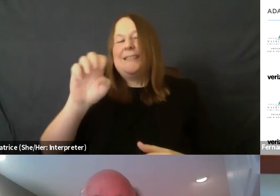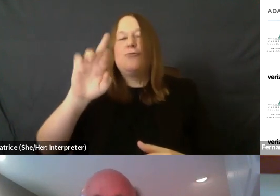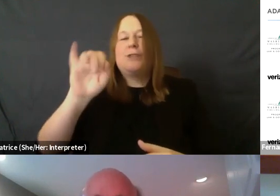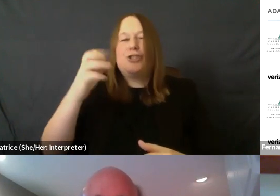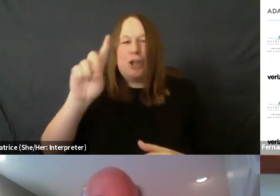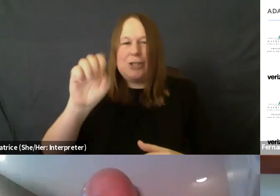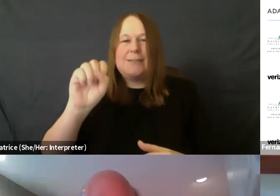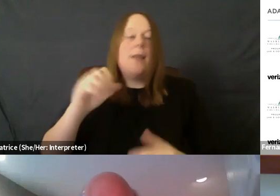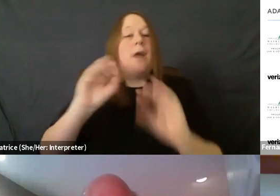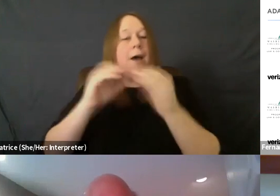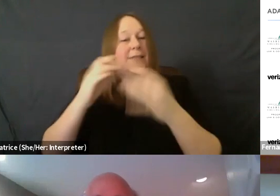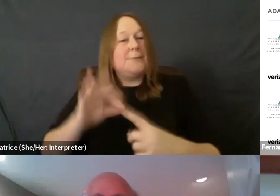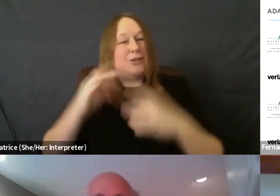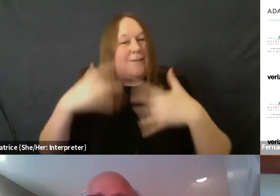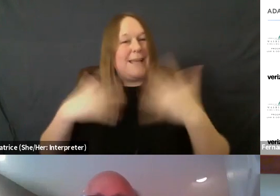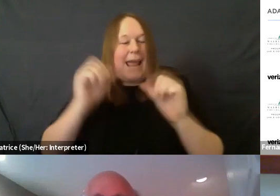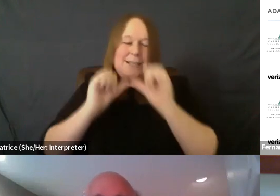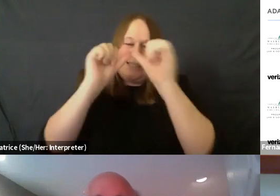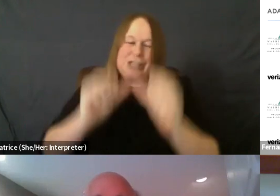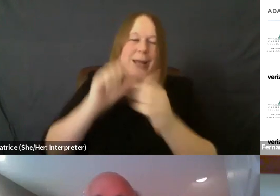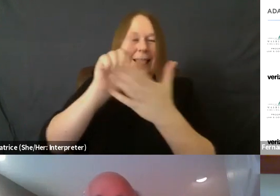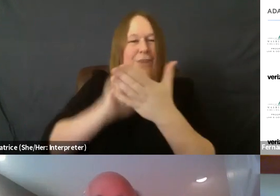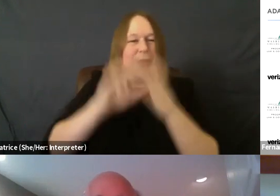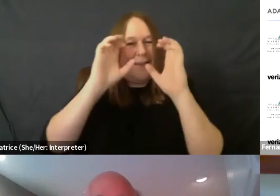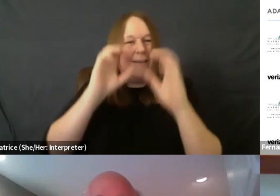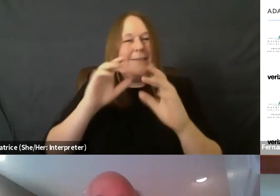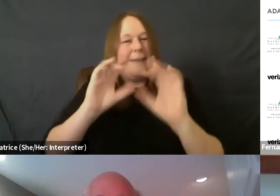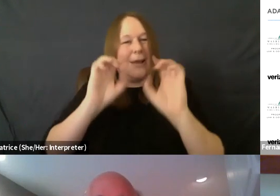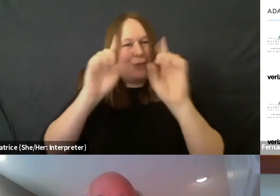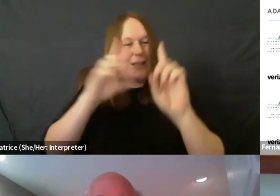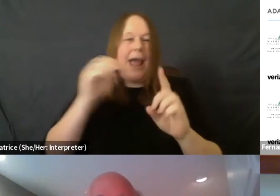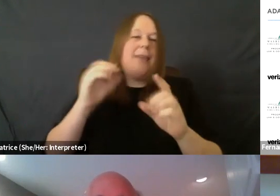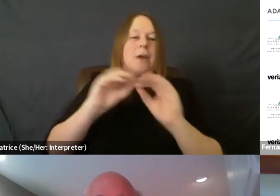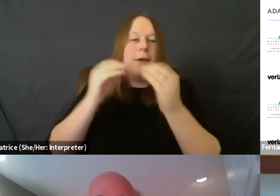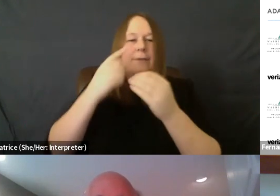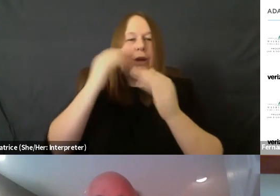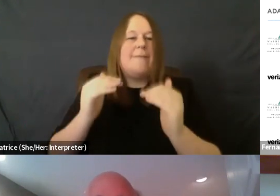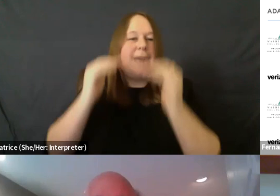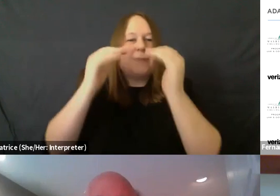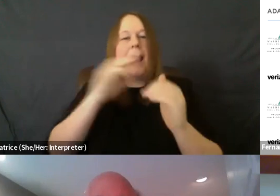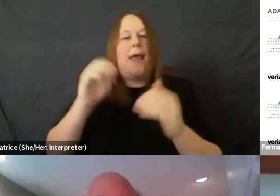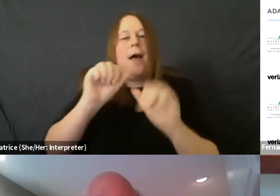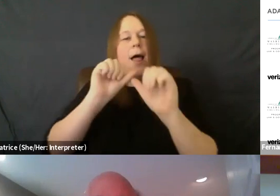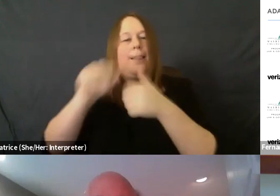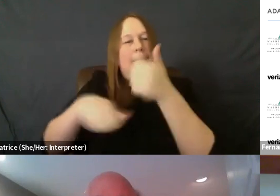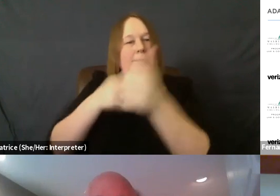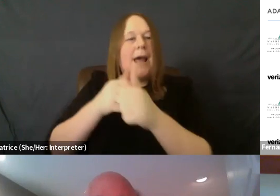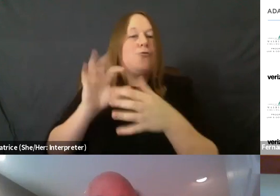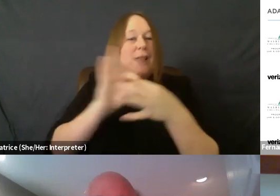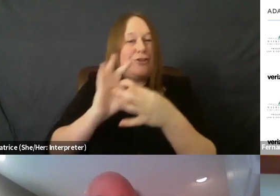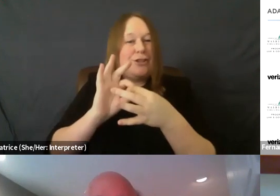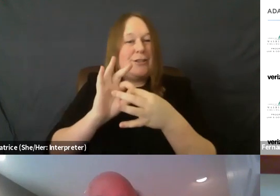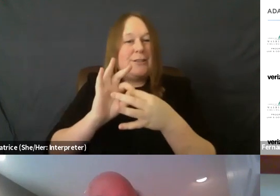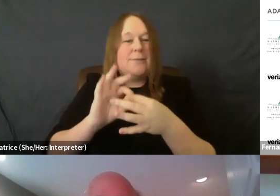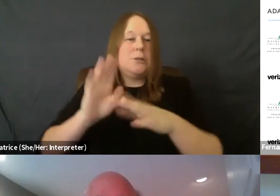of Special Events and Continuing Legal Education, and the Office of Advancement and Alumni Relations. A word about